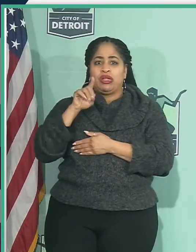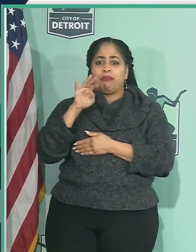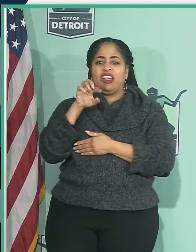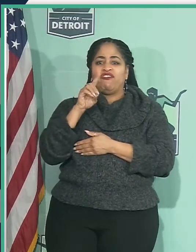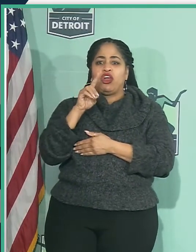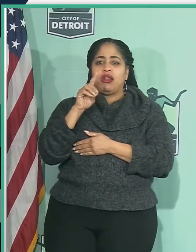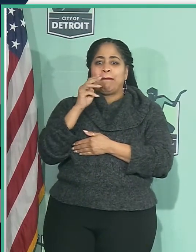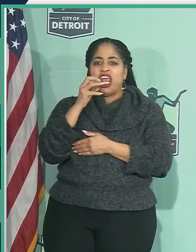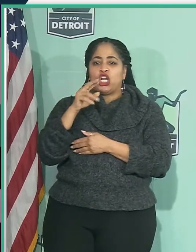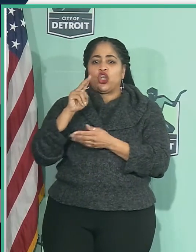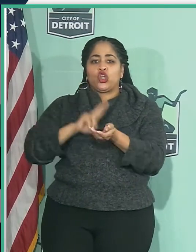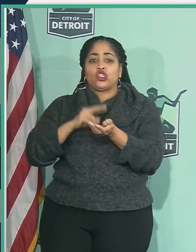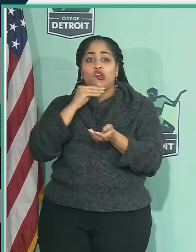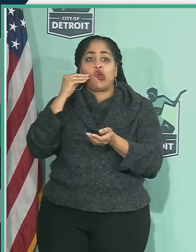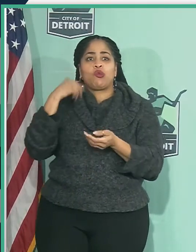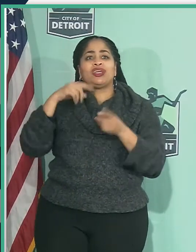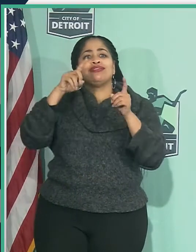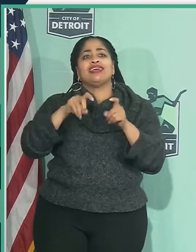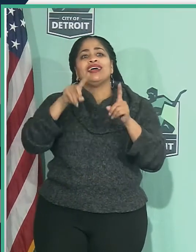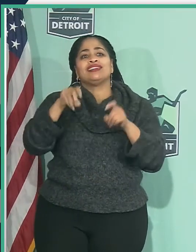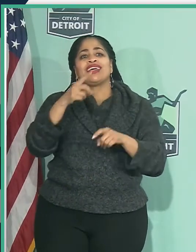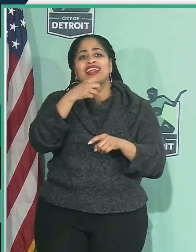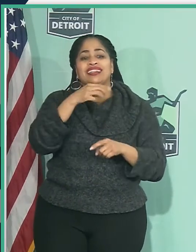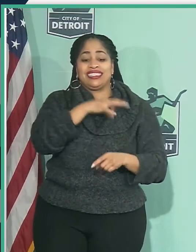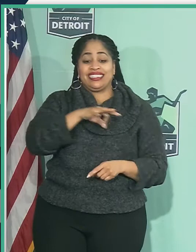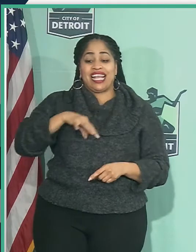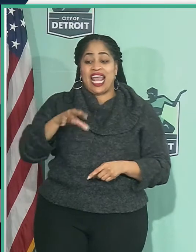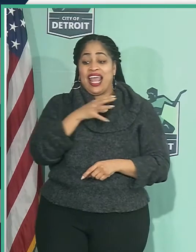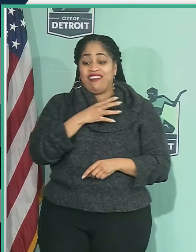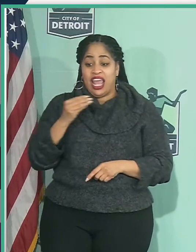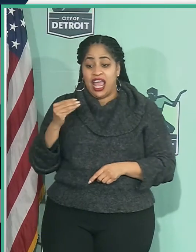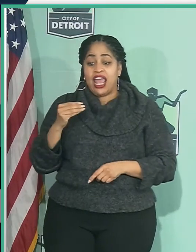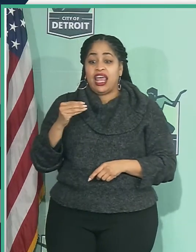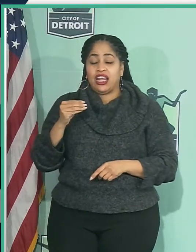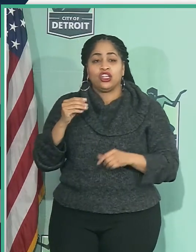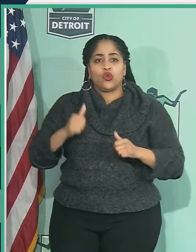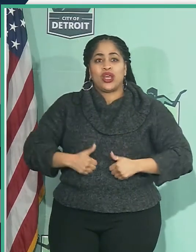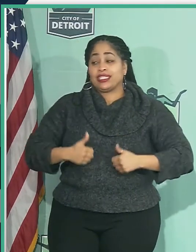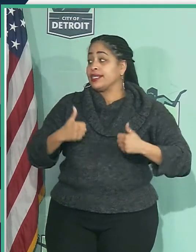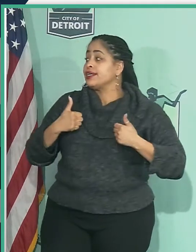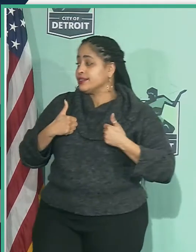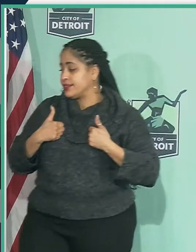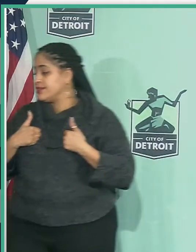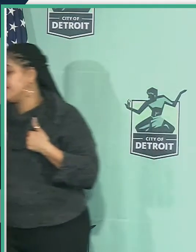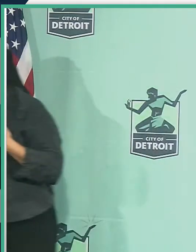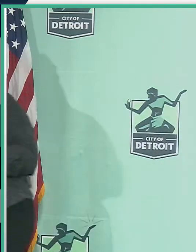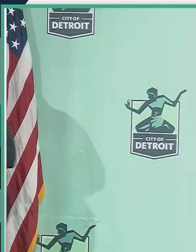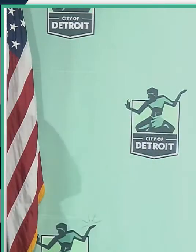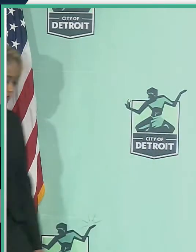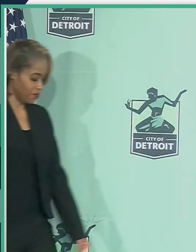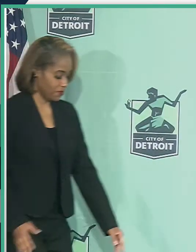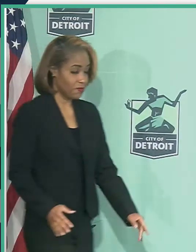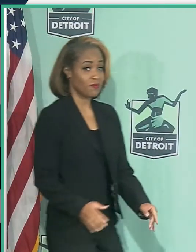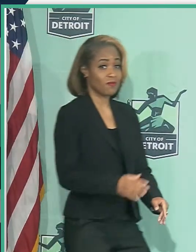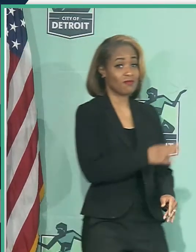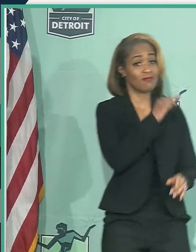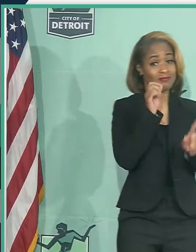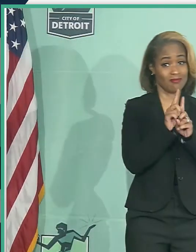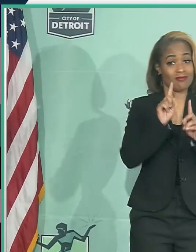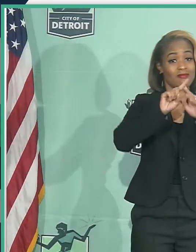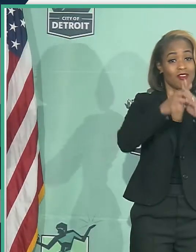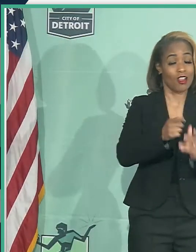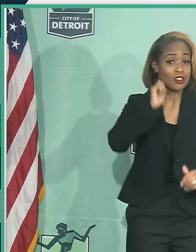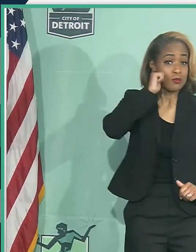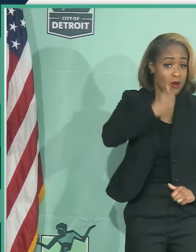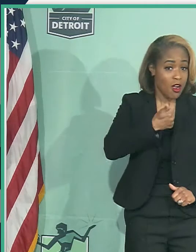Manor Nursing Home and we tested the staff as well as the residents. Starting tomorrow, we have already